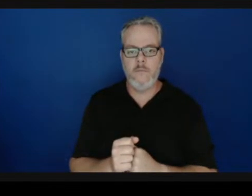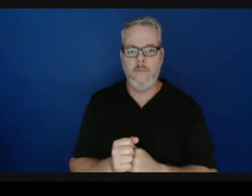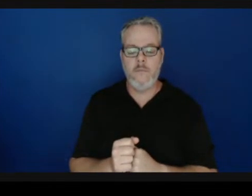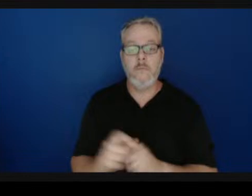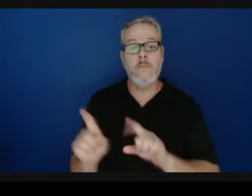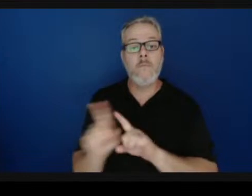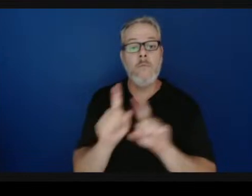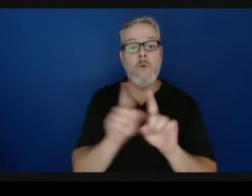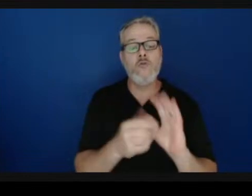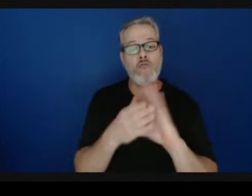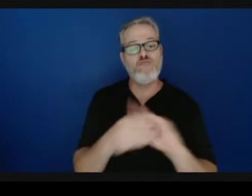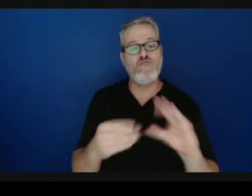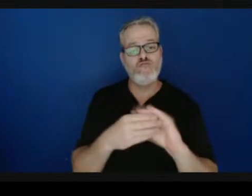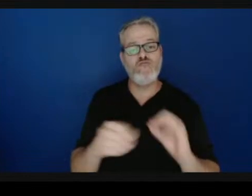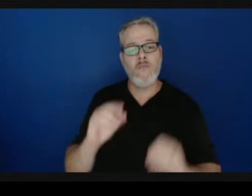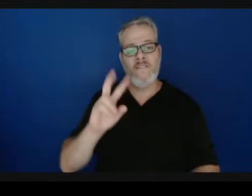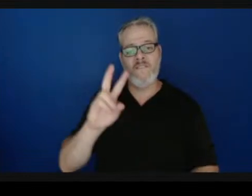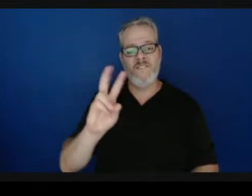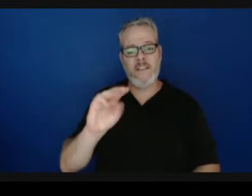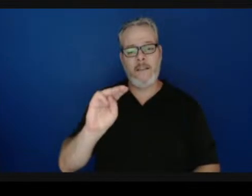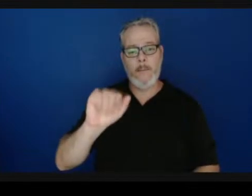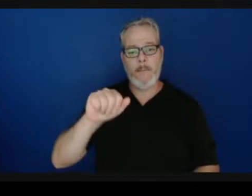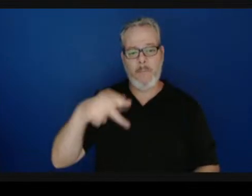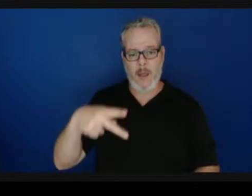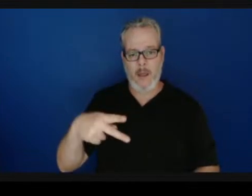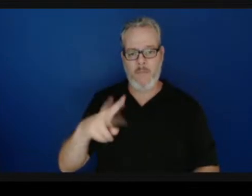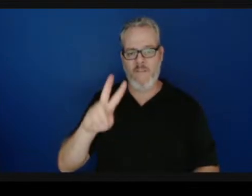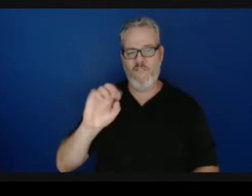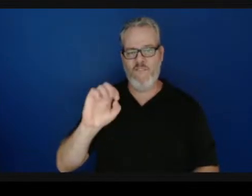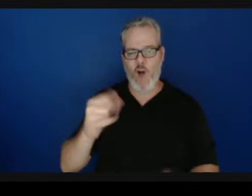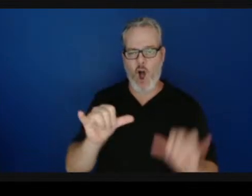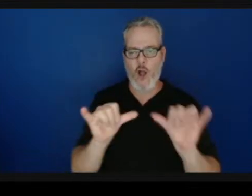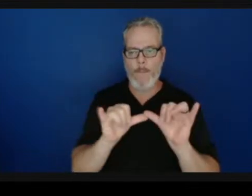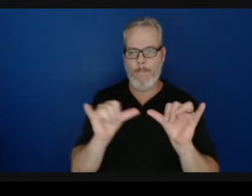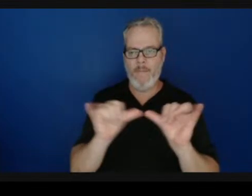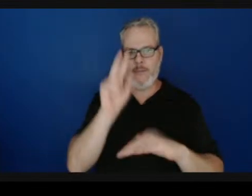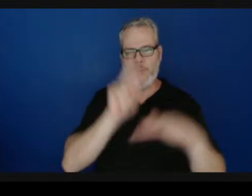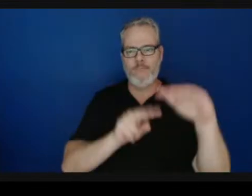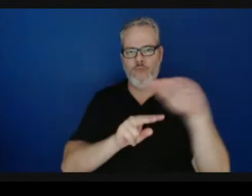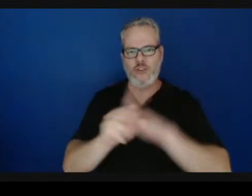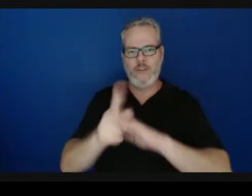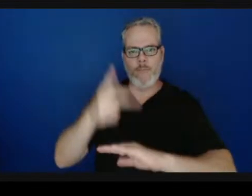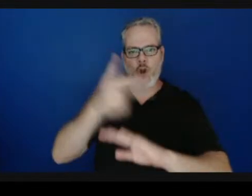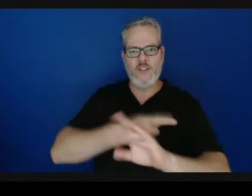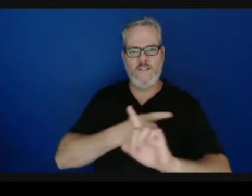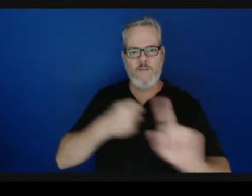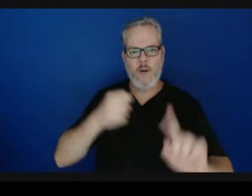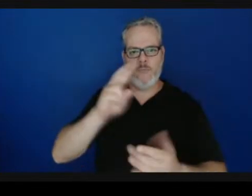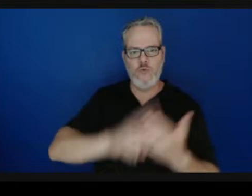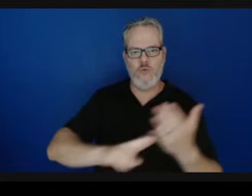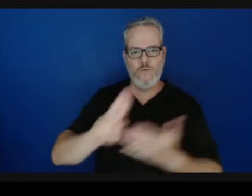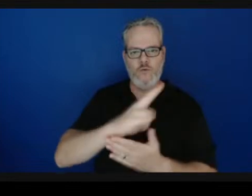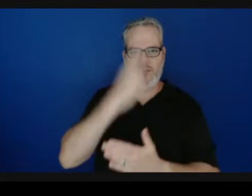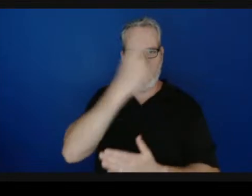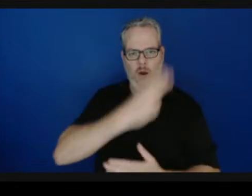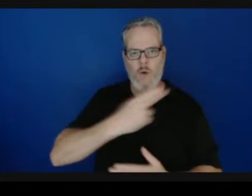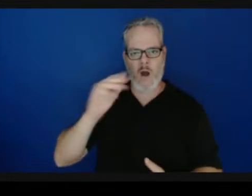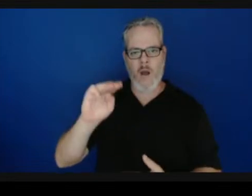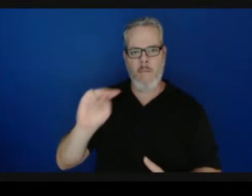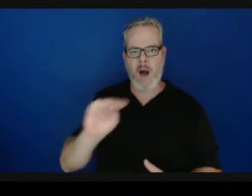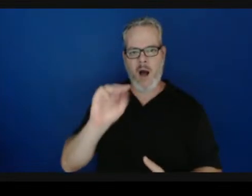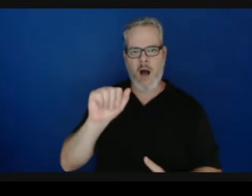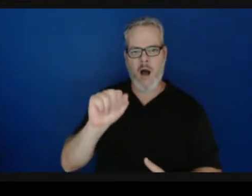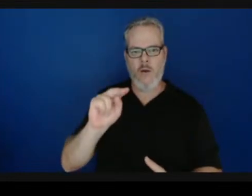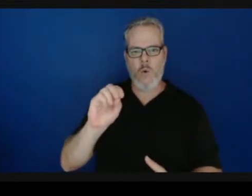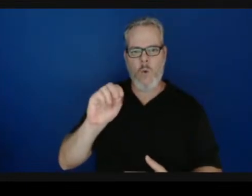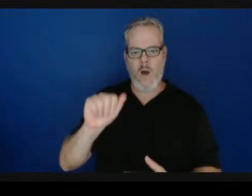usual VMAP, Vog Measurement and Prediction Project forecast from the University of Hawaii at Manoa. And that